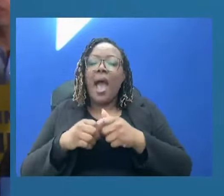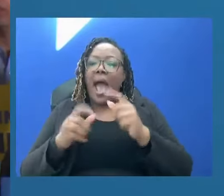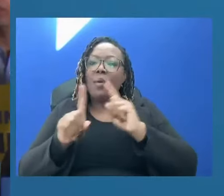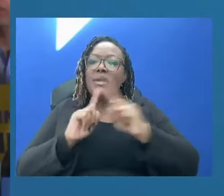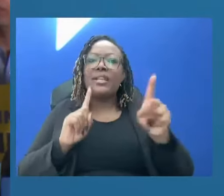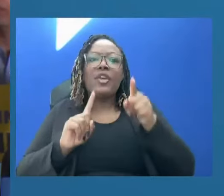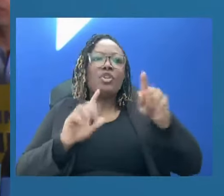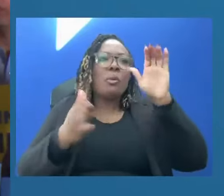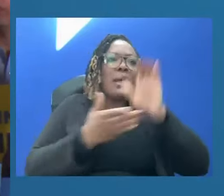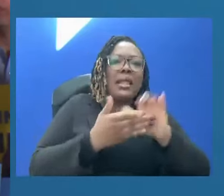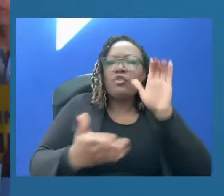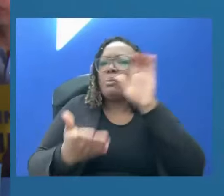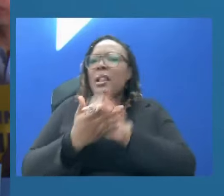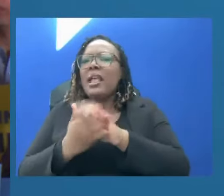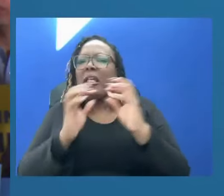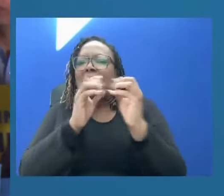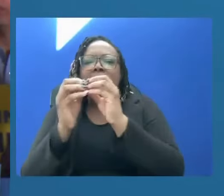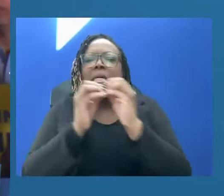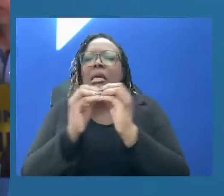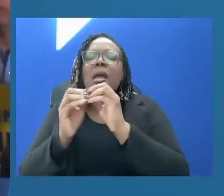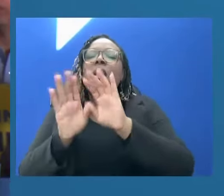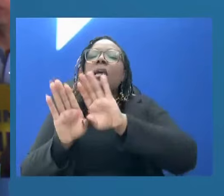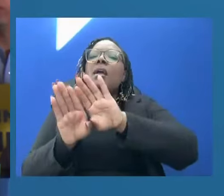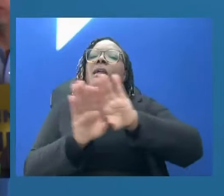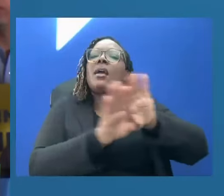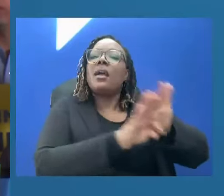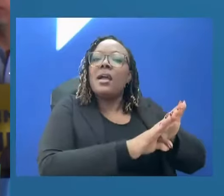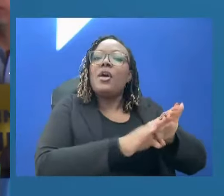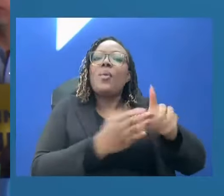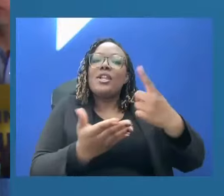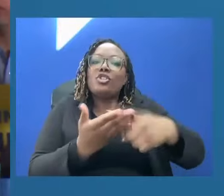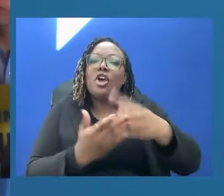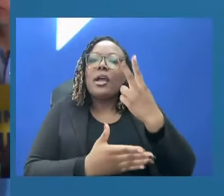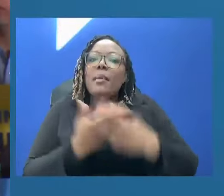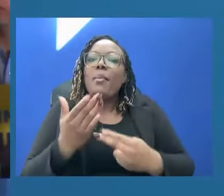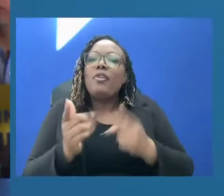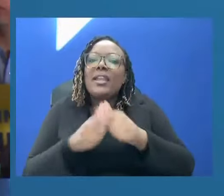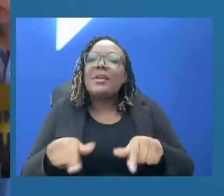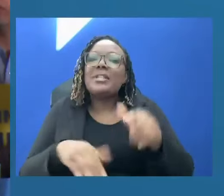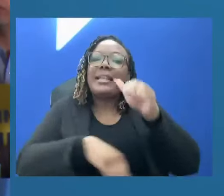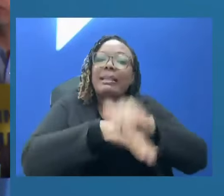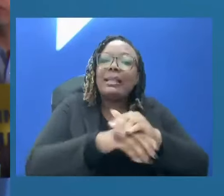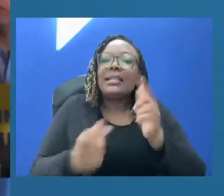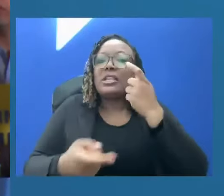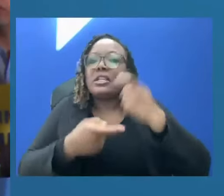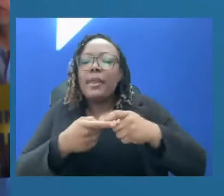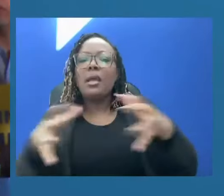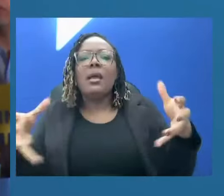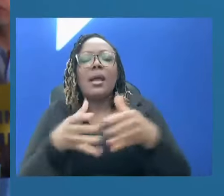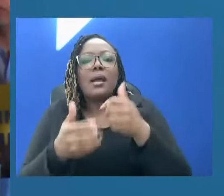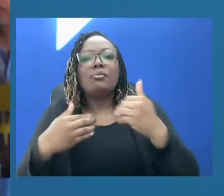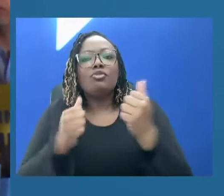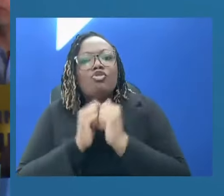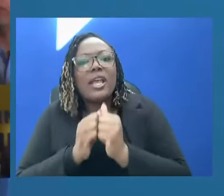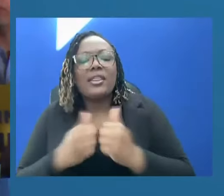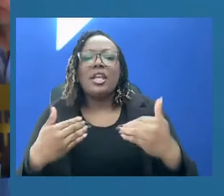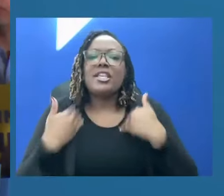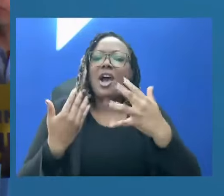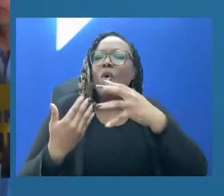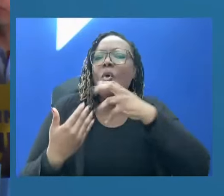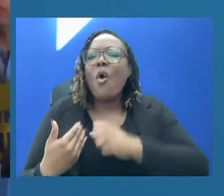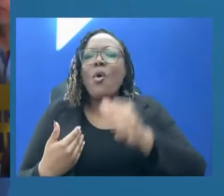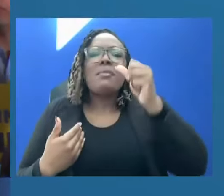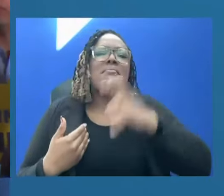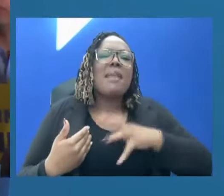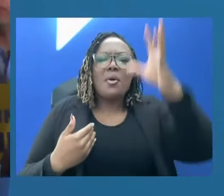our little fights over nothing on the side. Let's talk in both languages, English and Spanish. Let's come together, young, all, man,